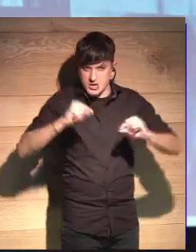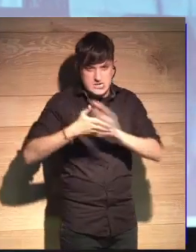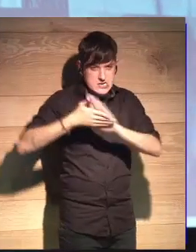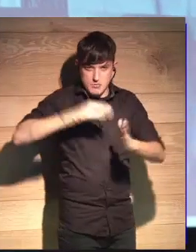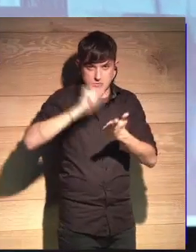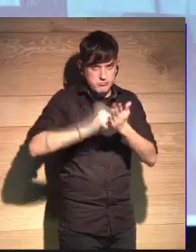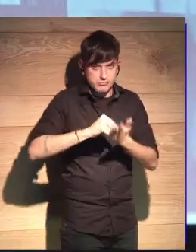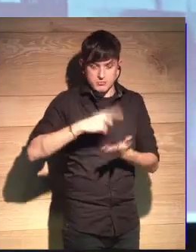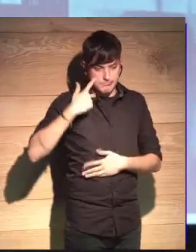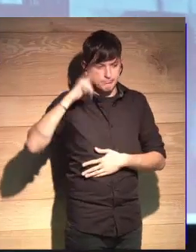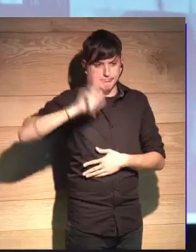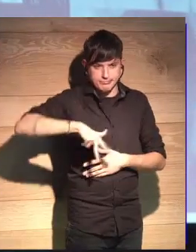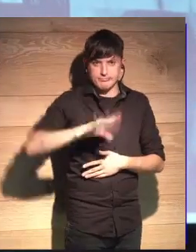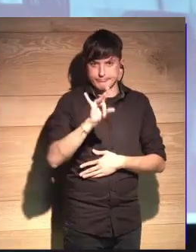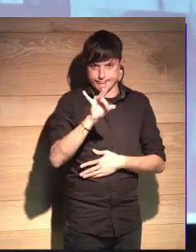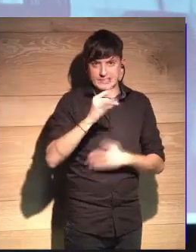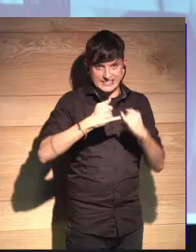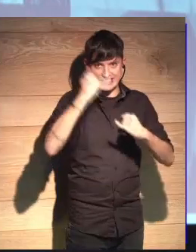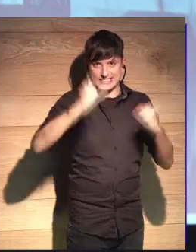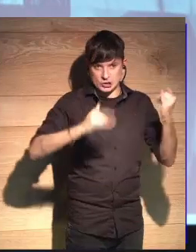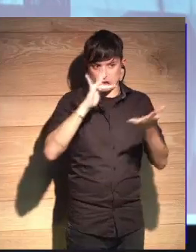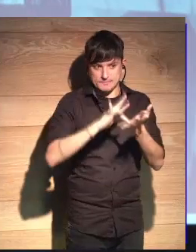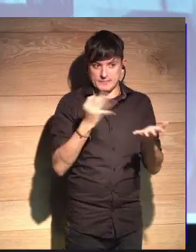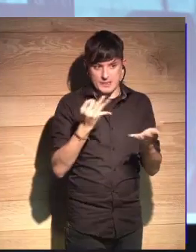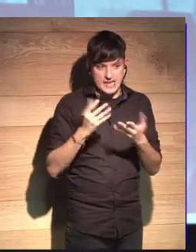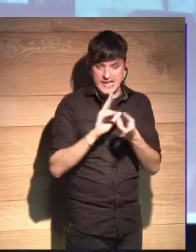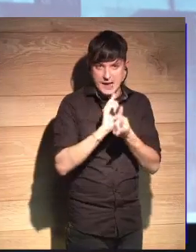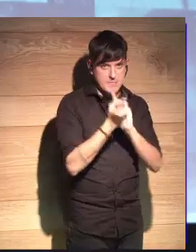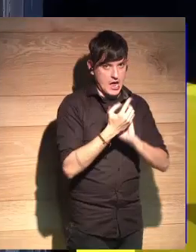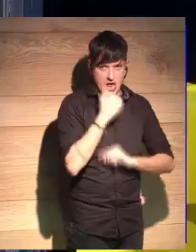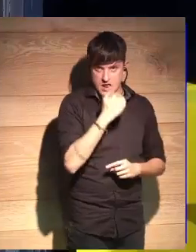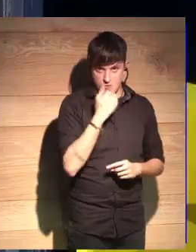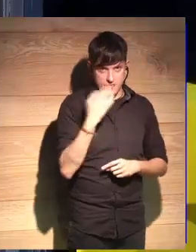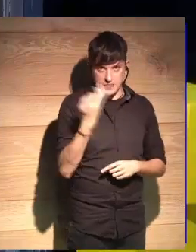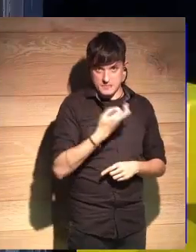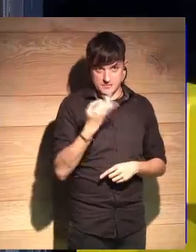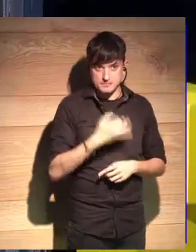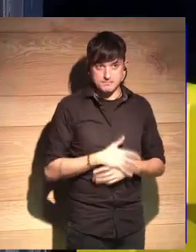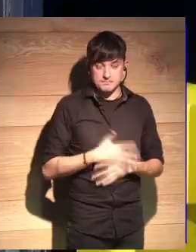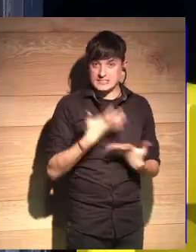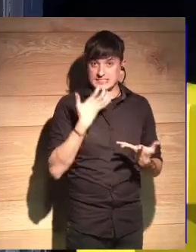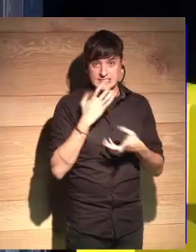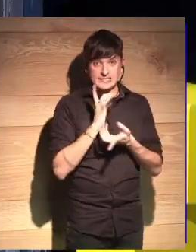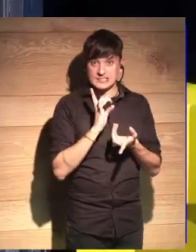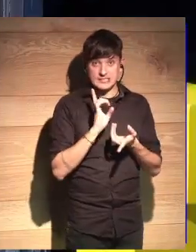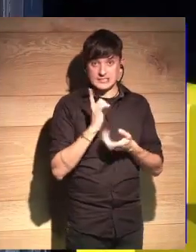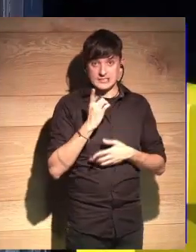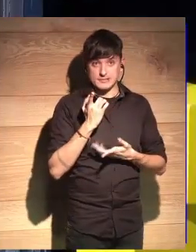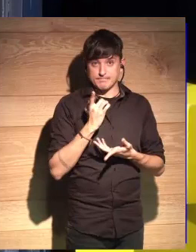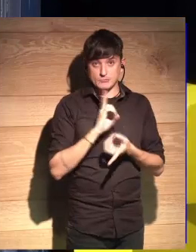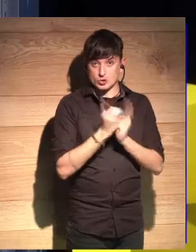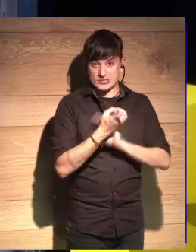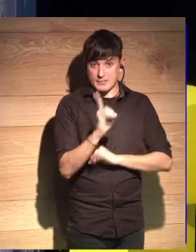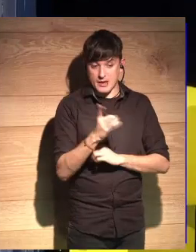faced a crisis, that they were going to have to change, otherwise they were likely to be invaded. So